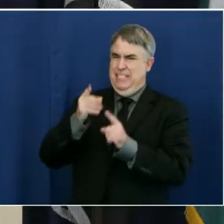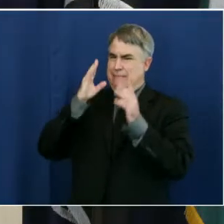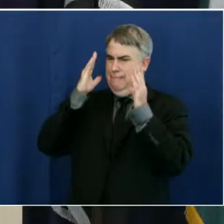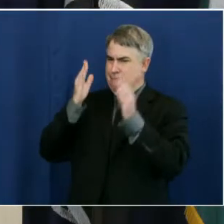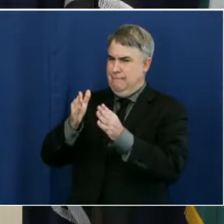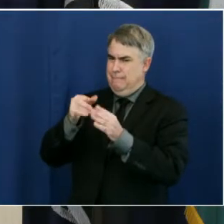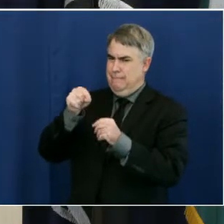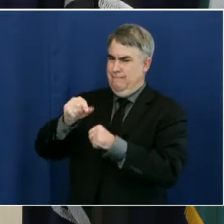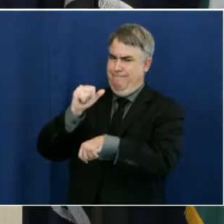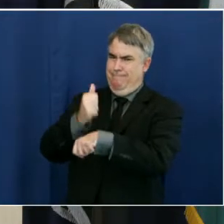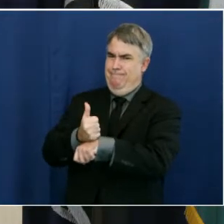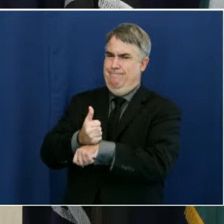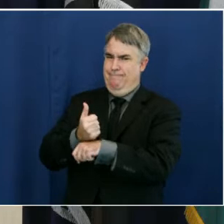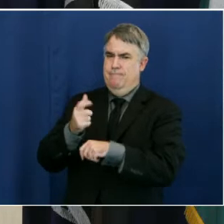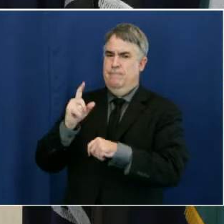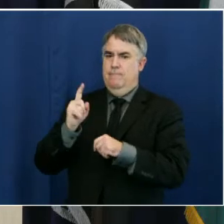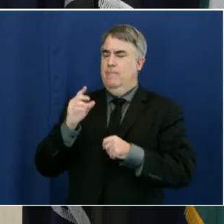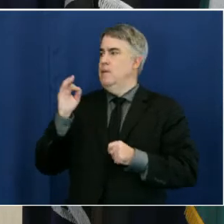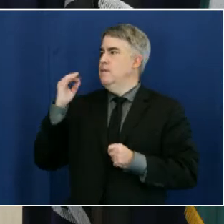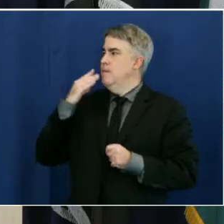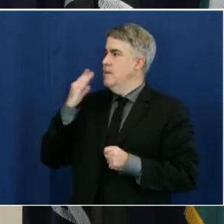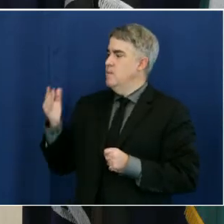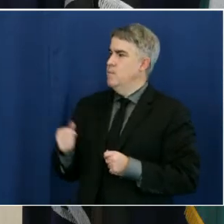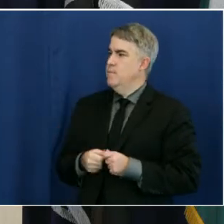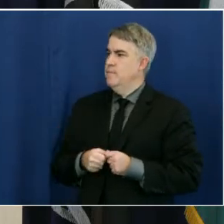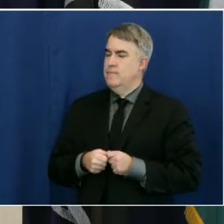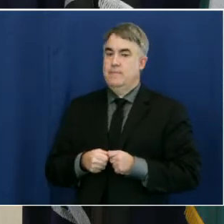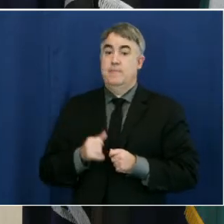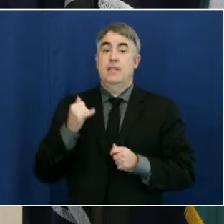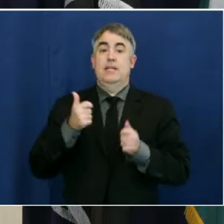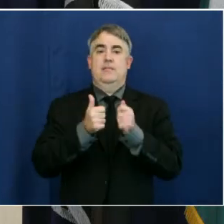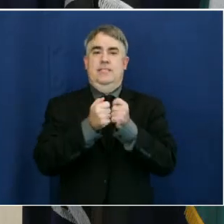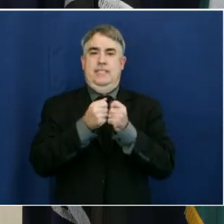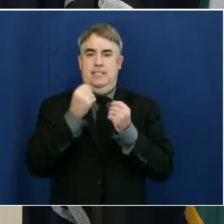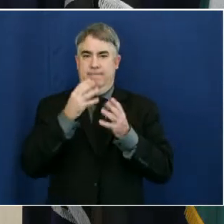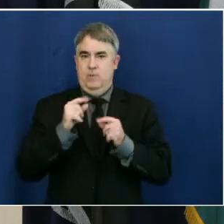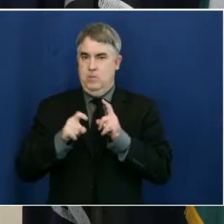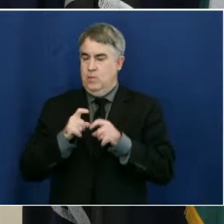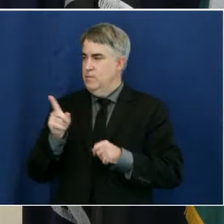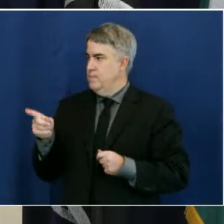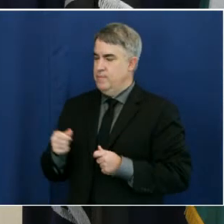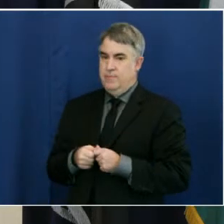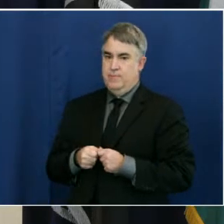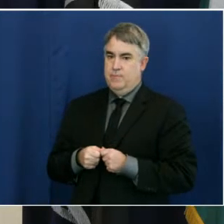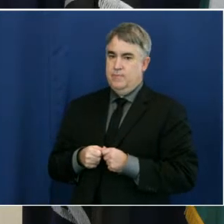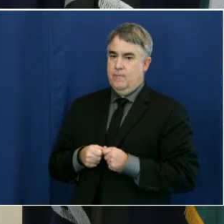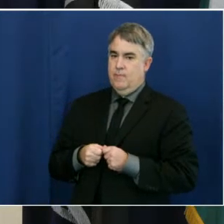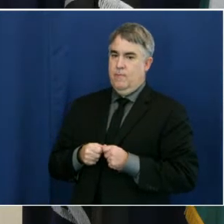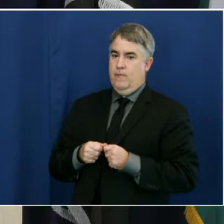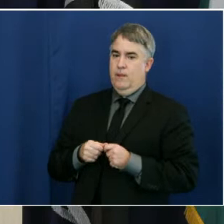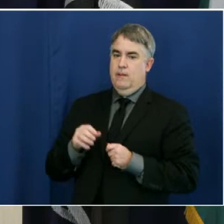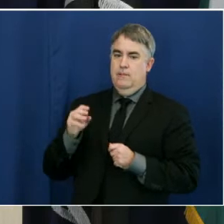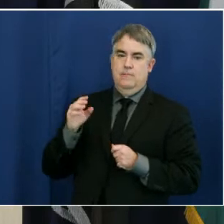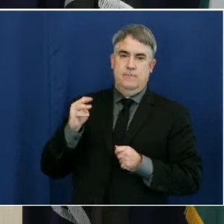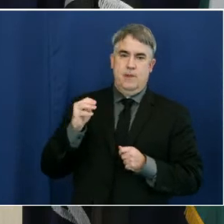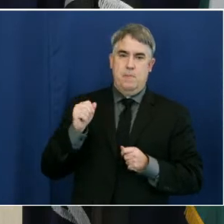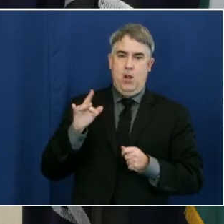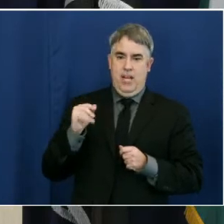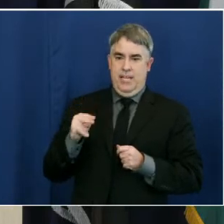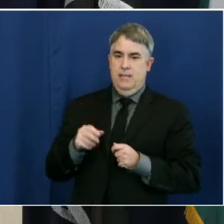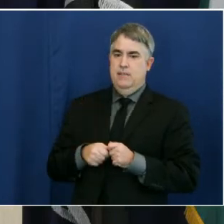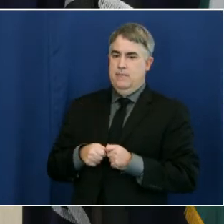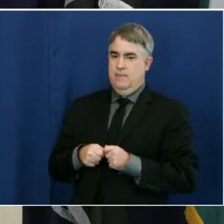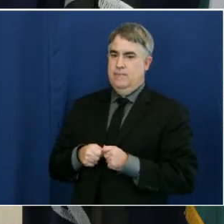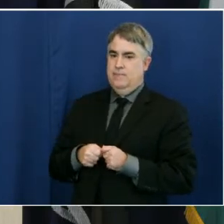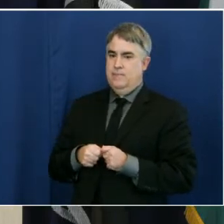Thank you, Supervisor. Thank you. Go to our text questions. First text question is from Marilyn Hyder with Kogo News. She wants to know